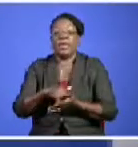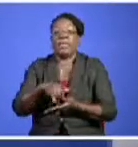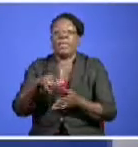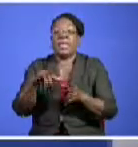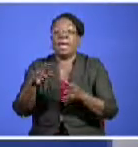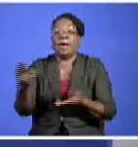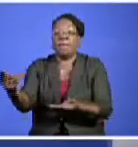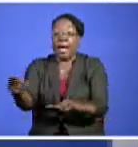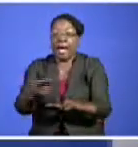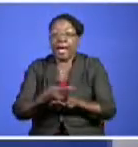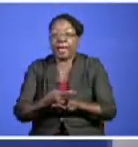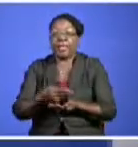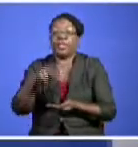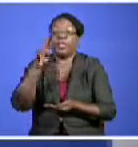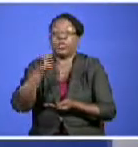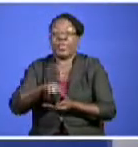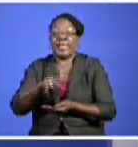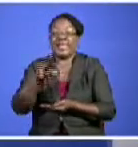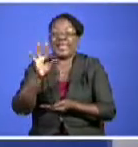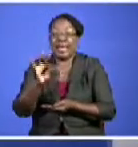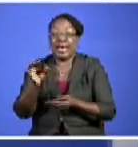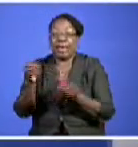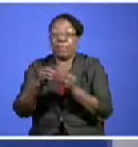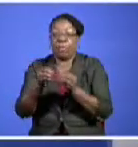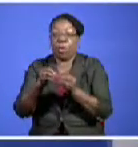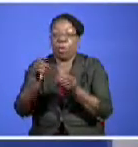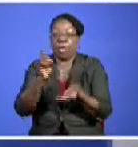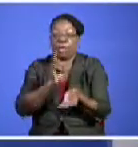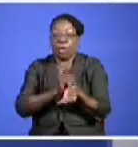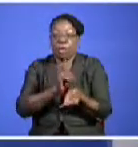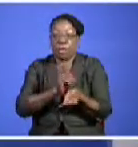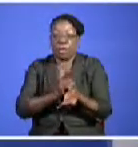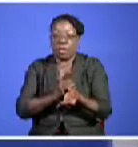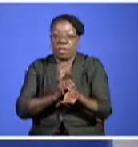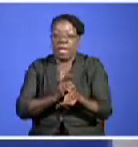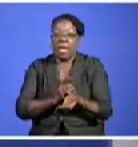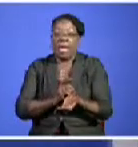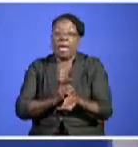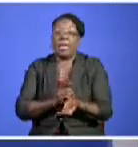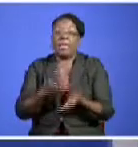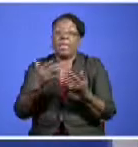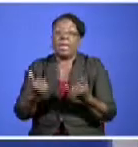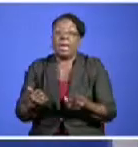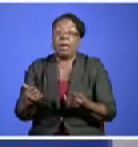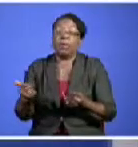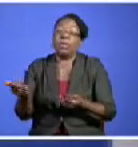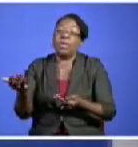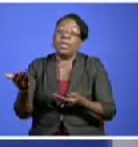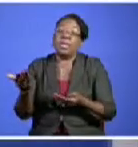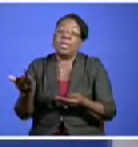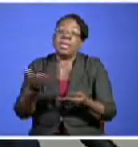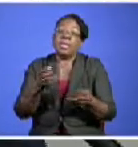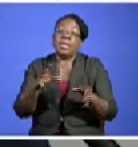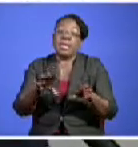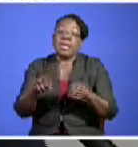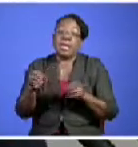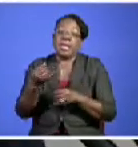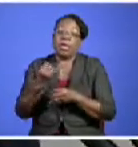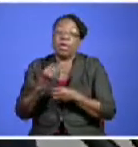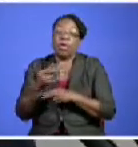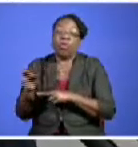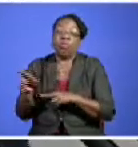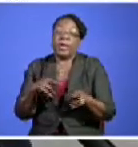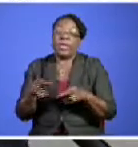hired and that in the case of nurses, officials are moving along with what he called three tracks. We have about